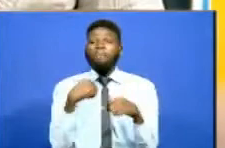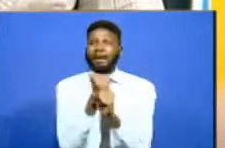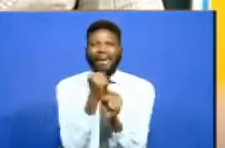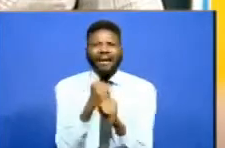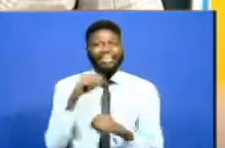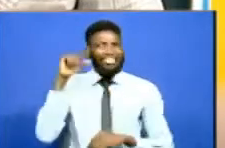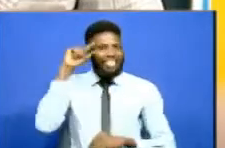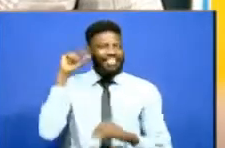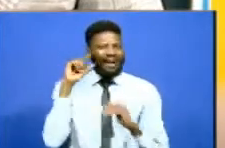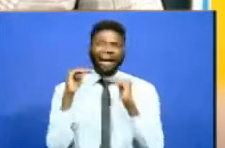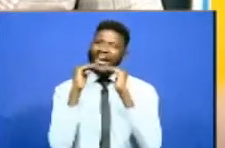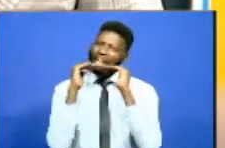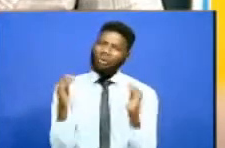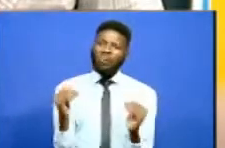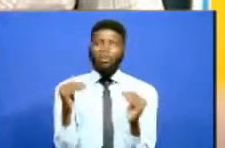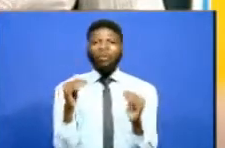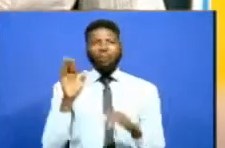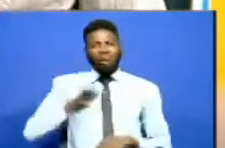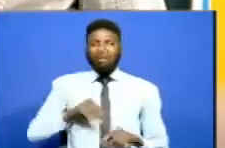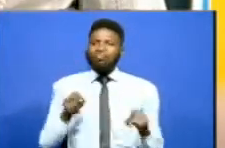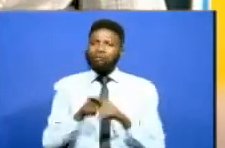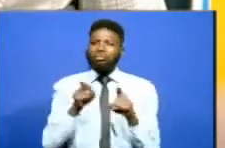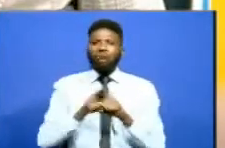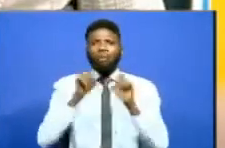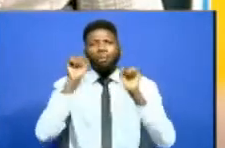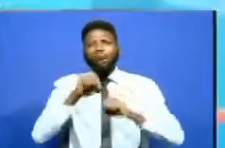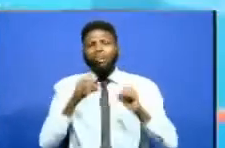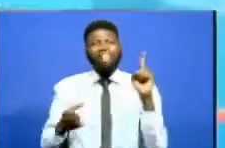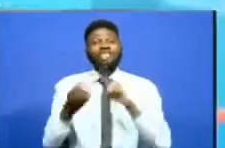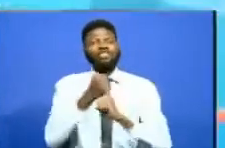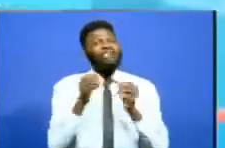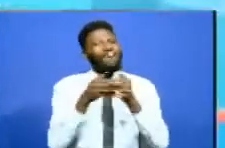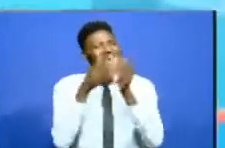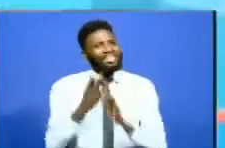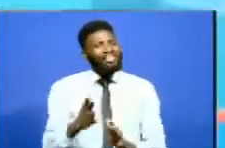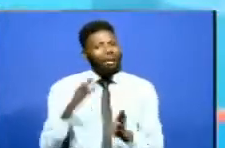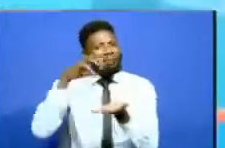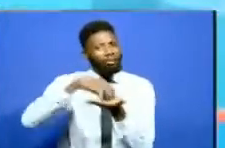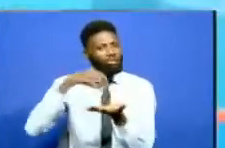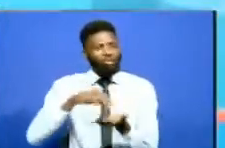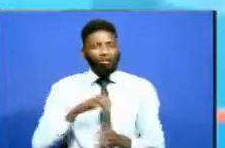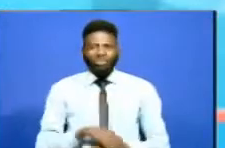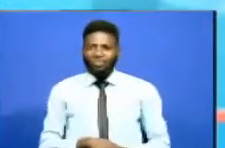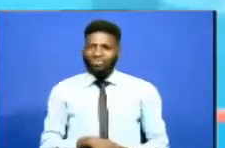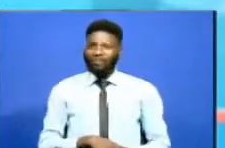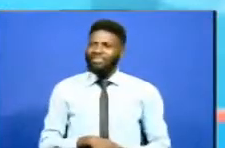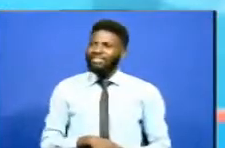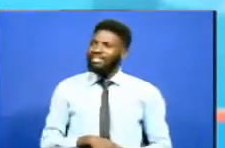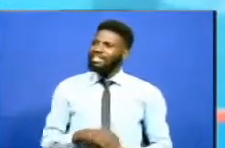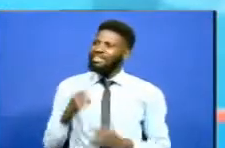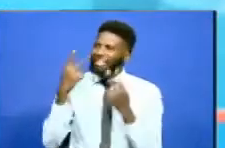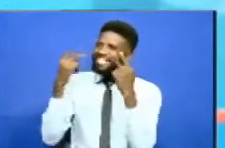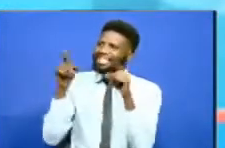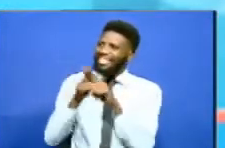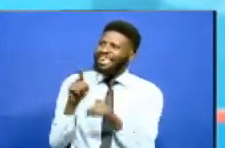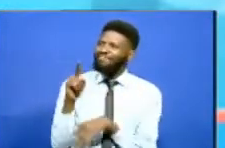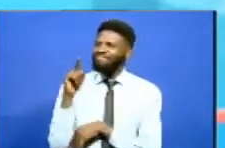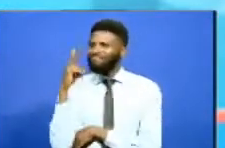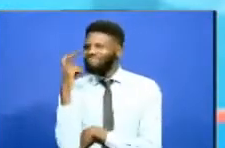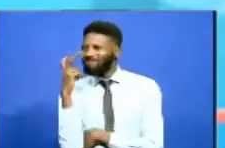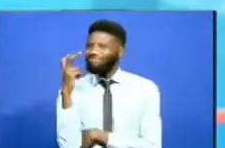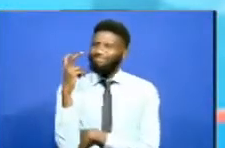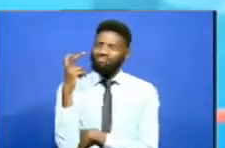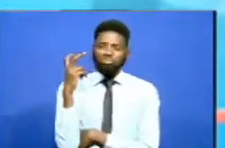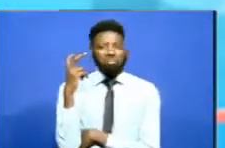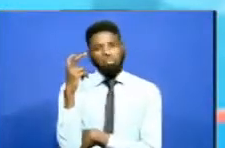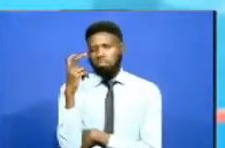equal for women to also thrive in these leadership positions? I don't see it as being suspicious, but I think it